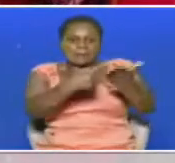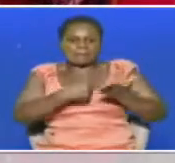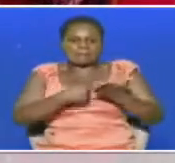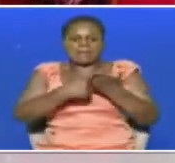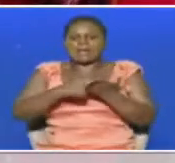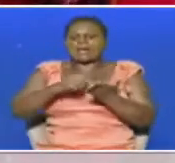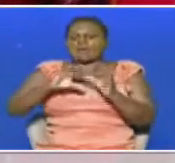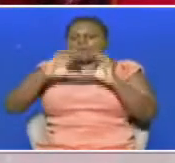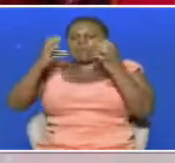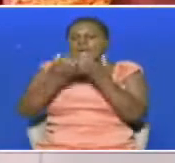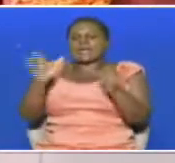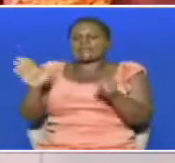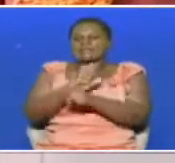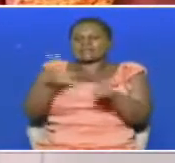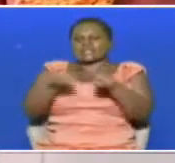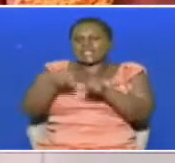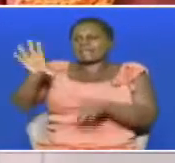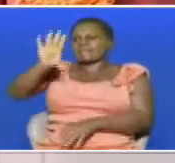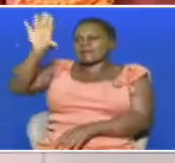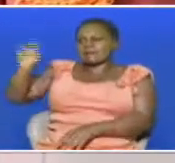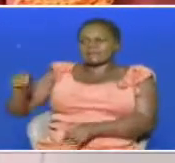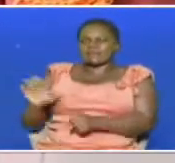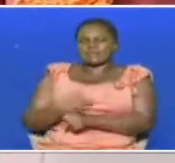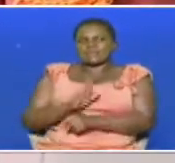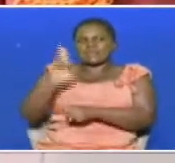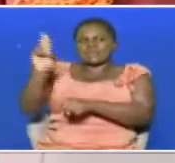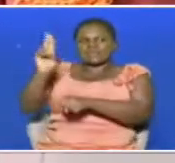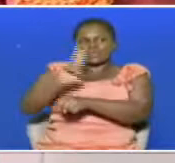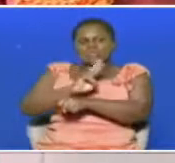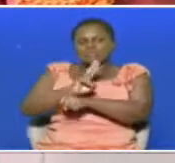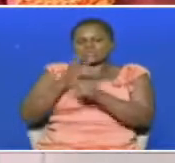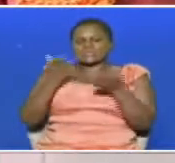with the rest of the world as a bloc. Why don't we use this